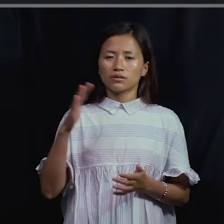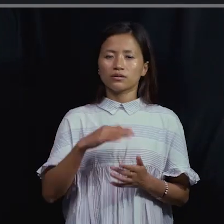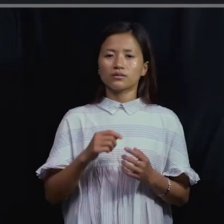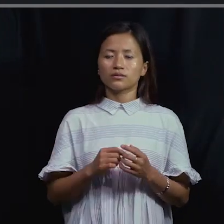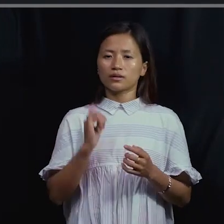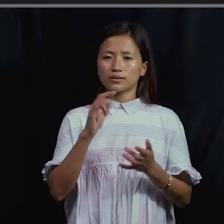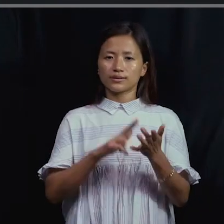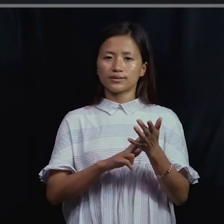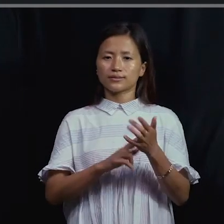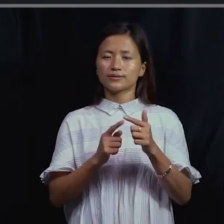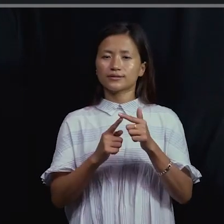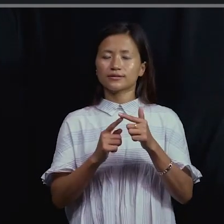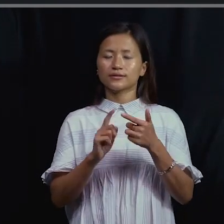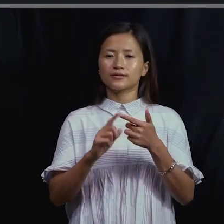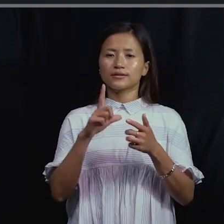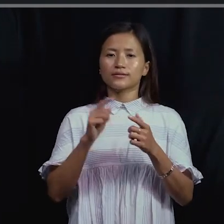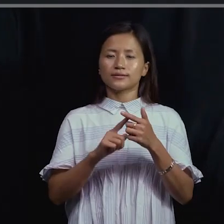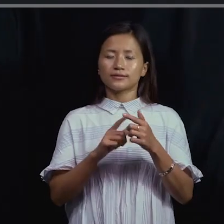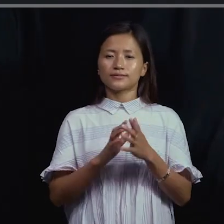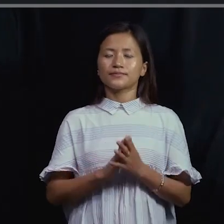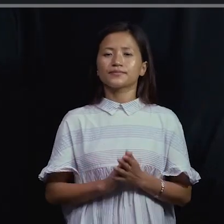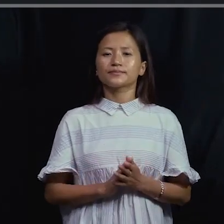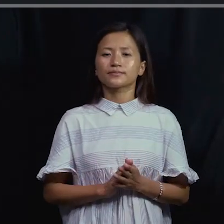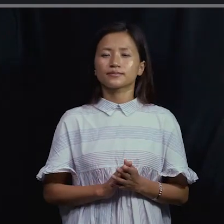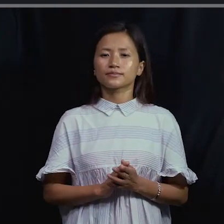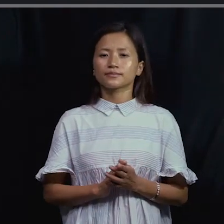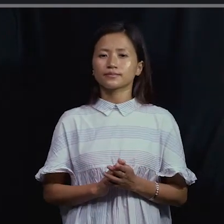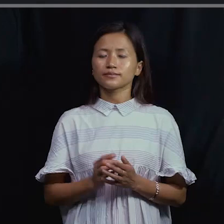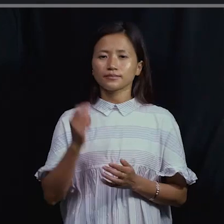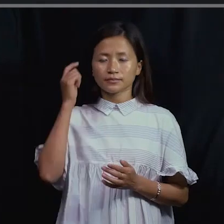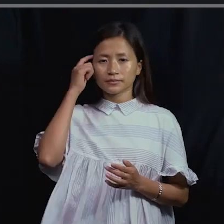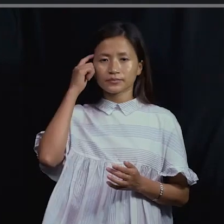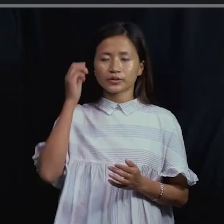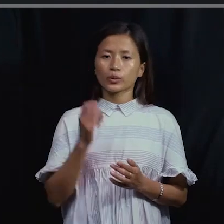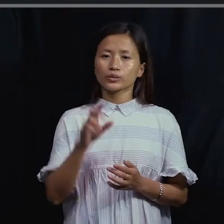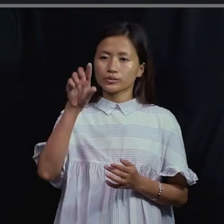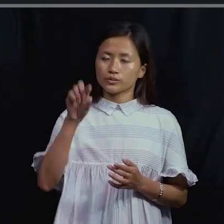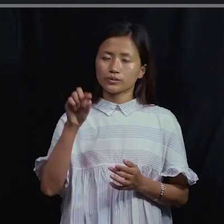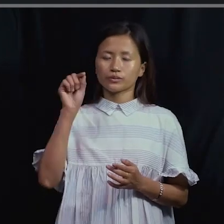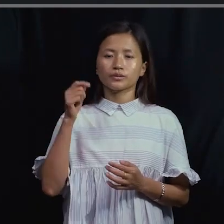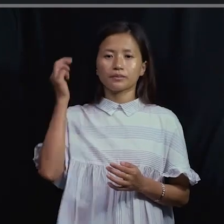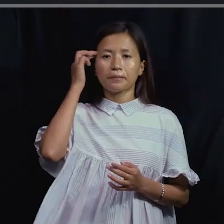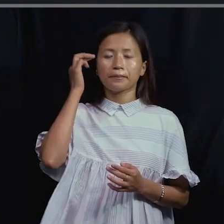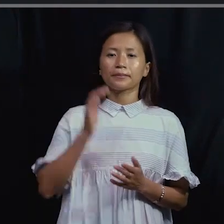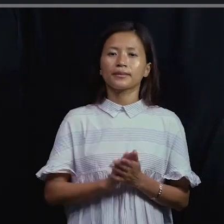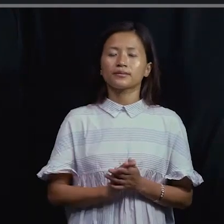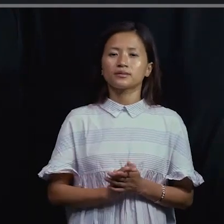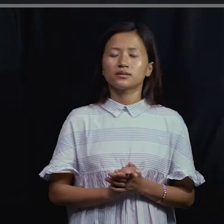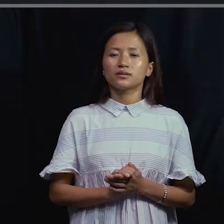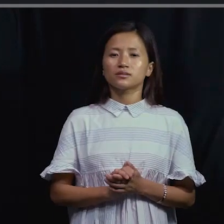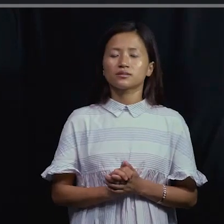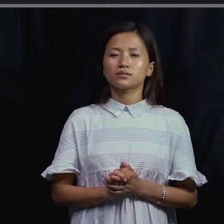the intellectual development. So intellect is to do with the mind, isn't it? So here, under intellectual